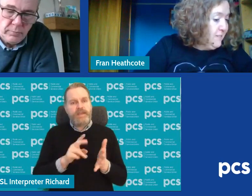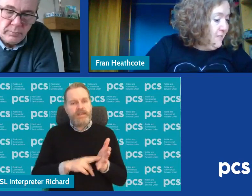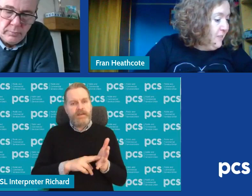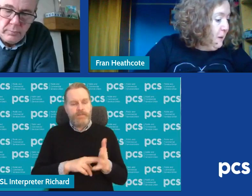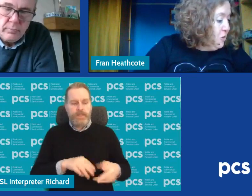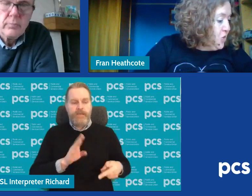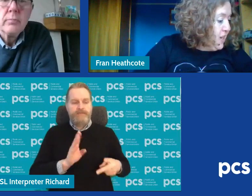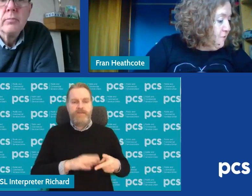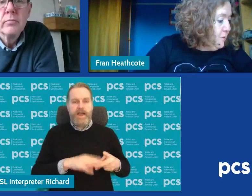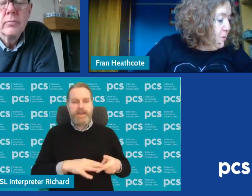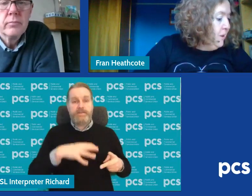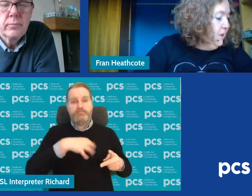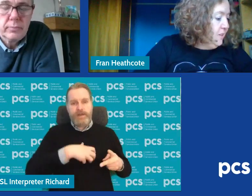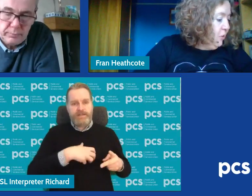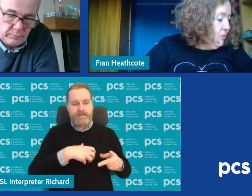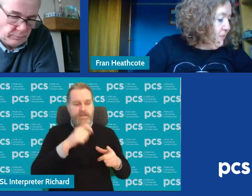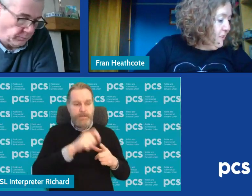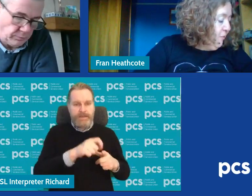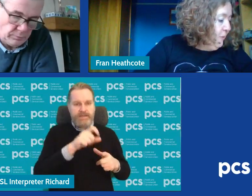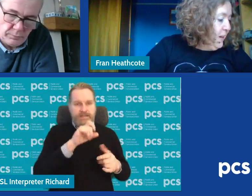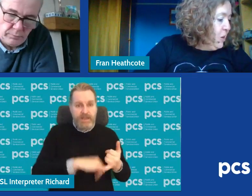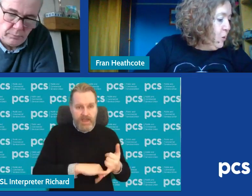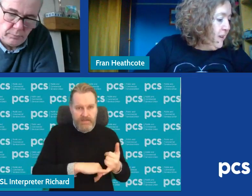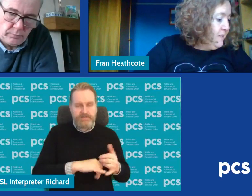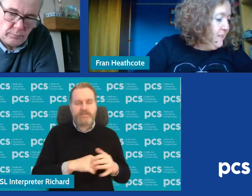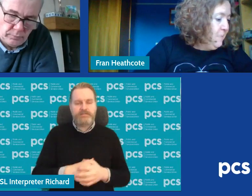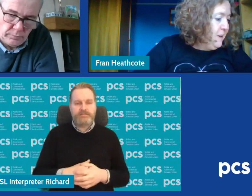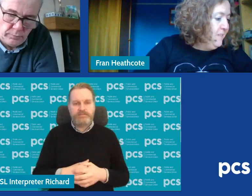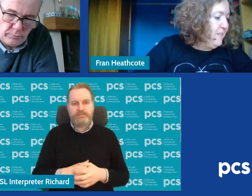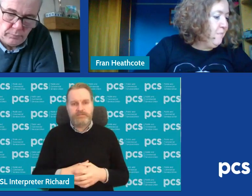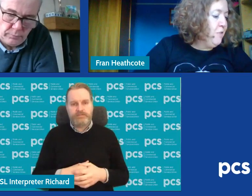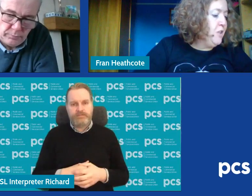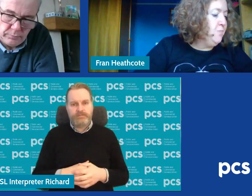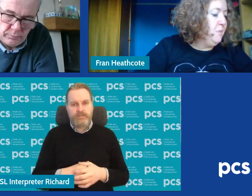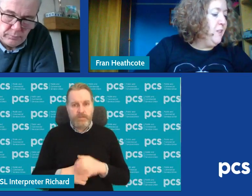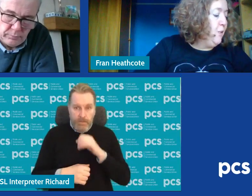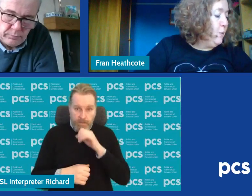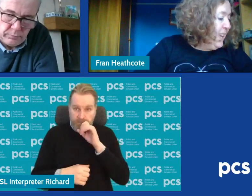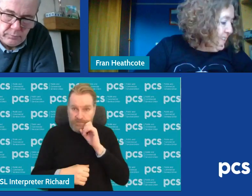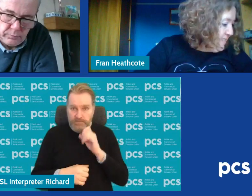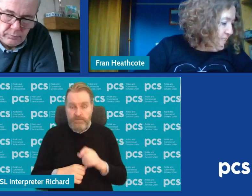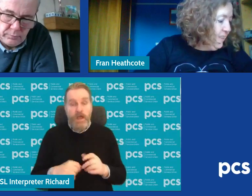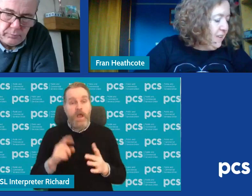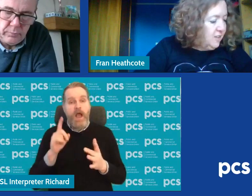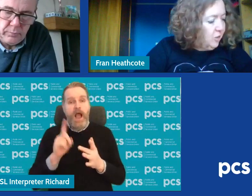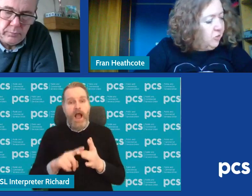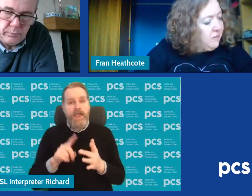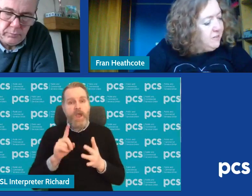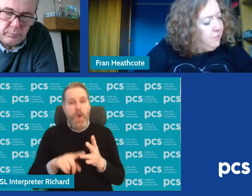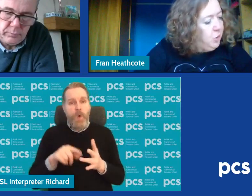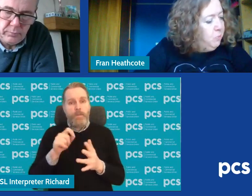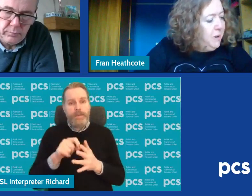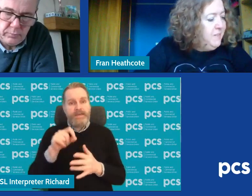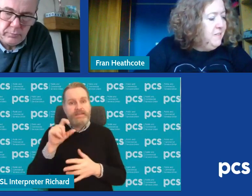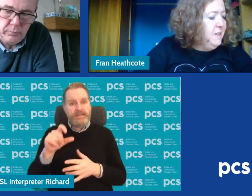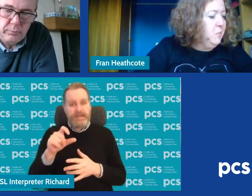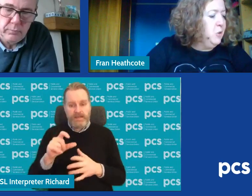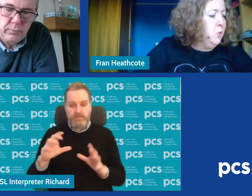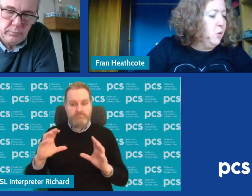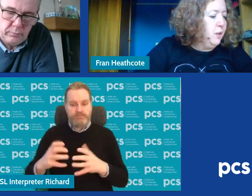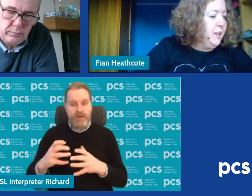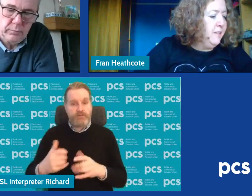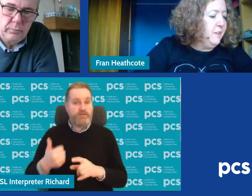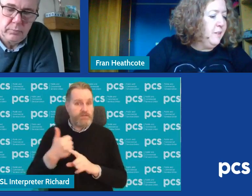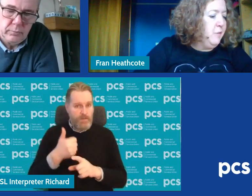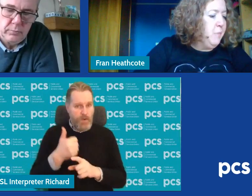Group President of the MOJ Group. Solidarity from the IOPC PCS branch, please vote yes. Solidarity from Long Benton and with